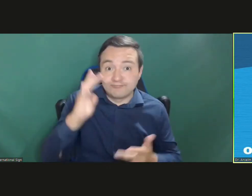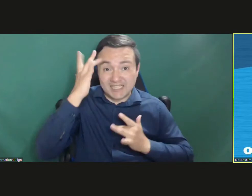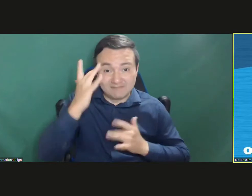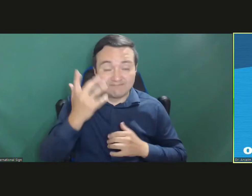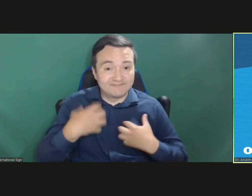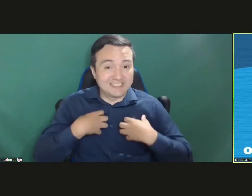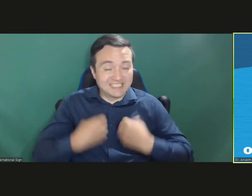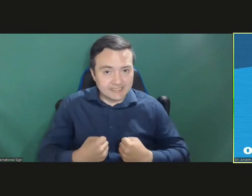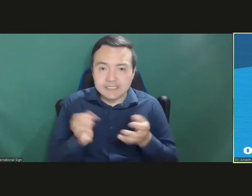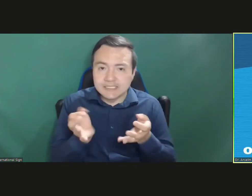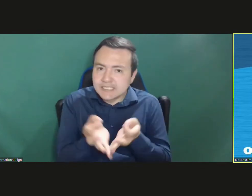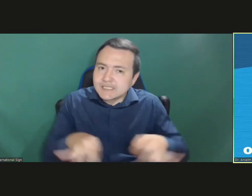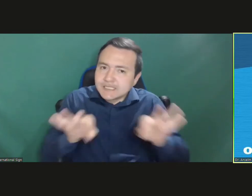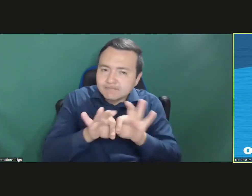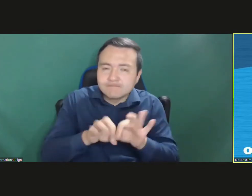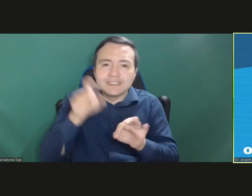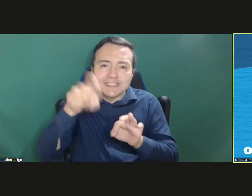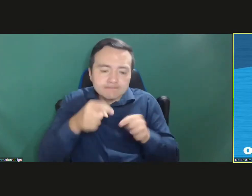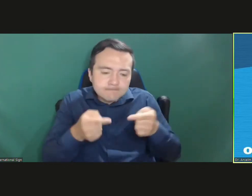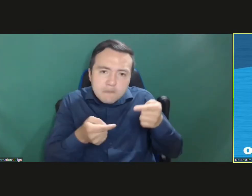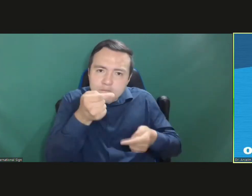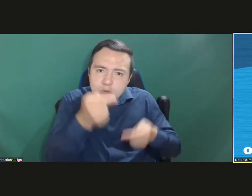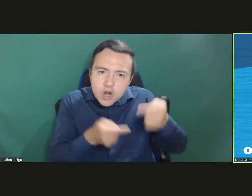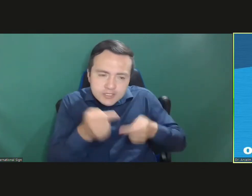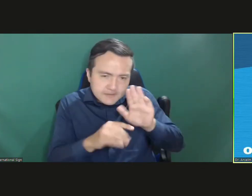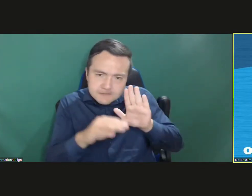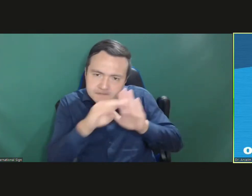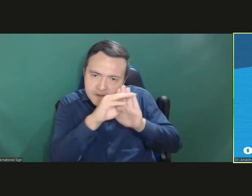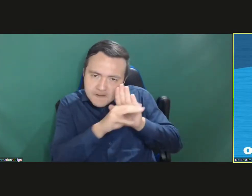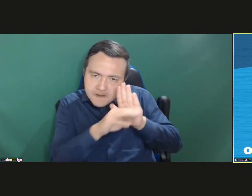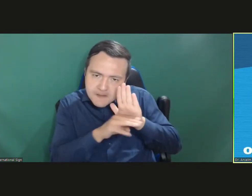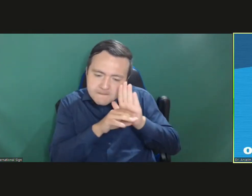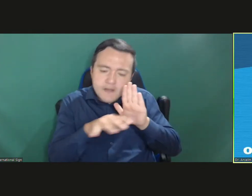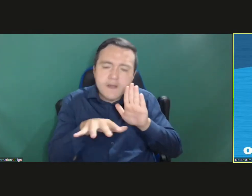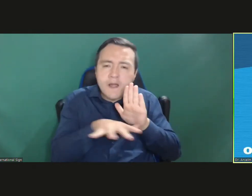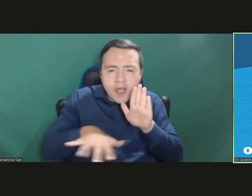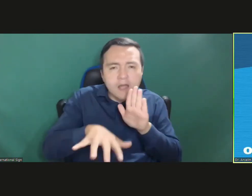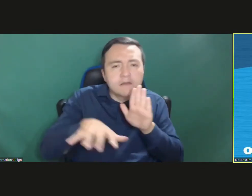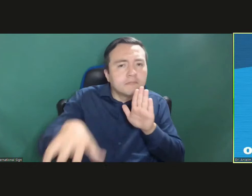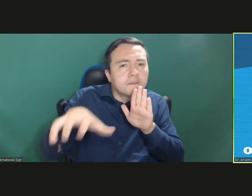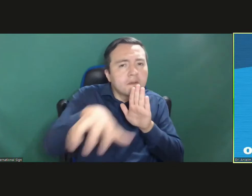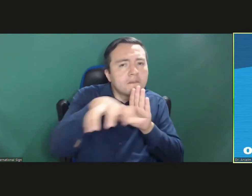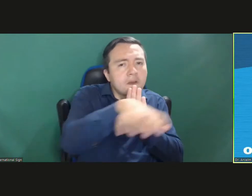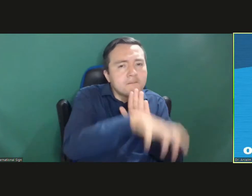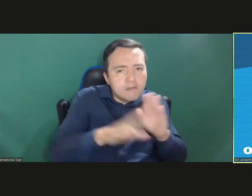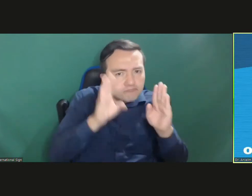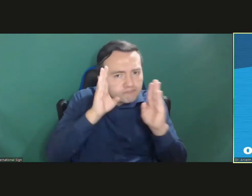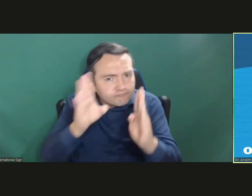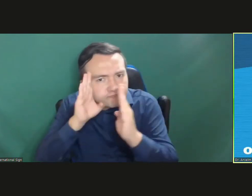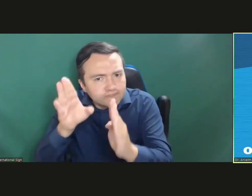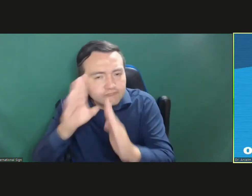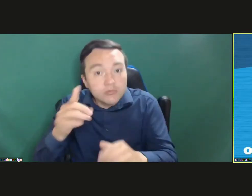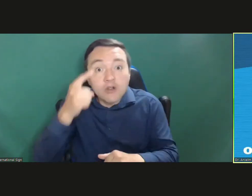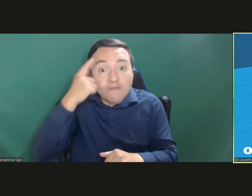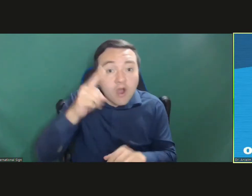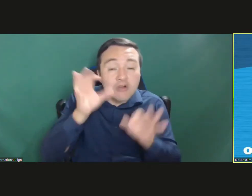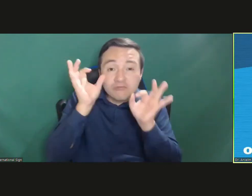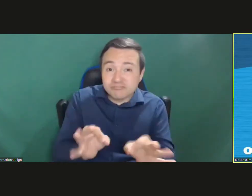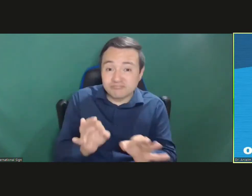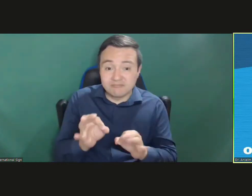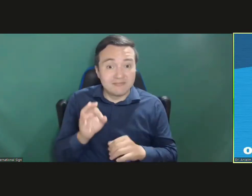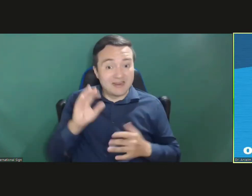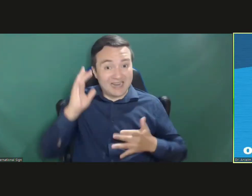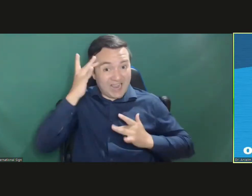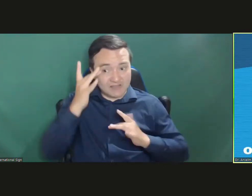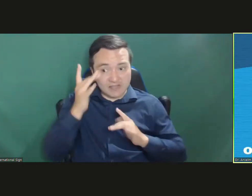promoting healthier environments and addressing NCD prevention, as these diseases continue to be the leading cause of death